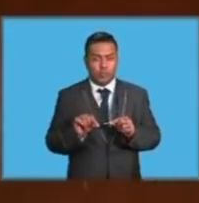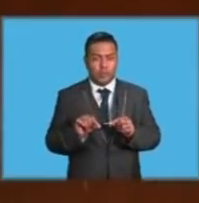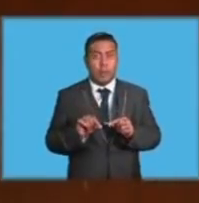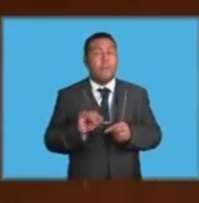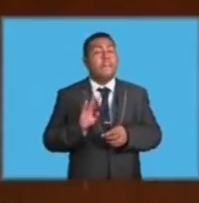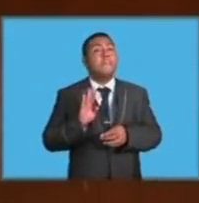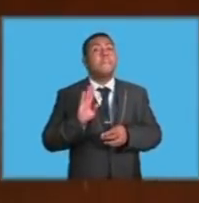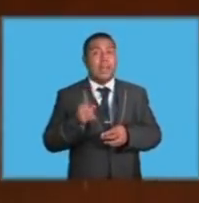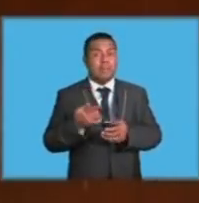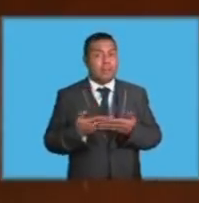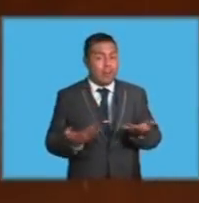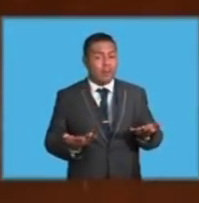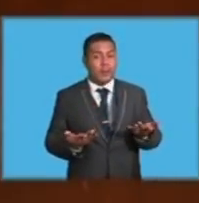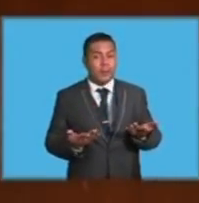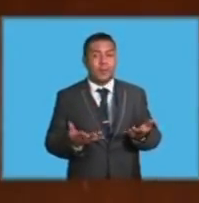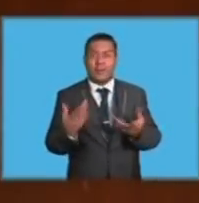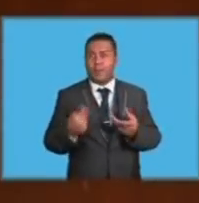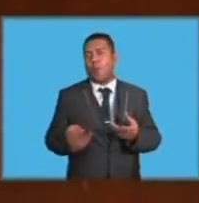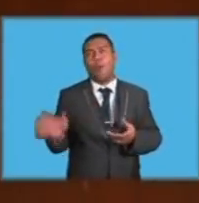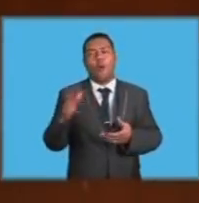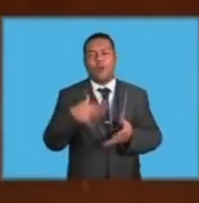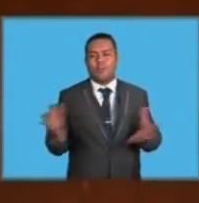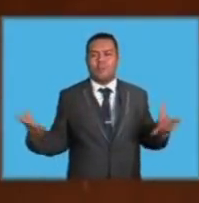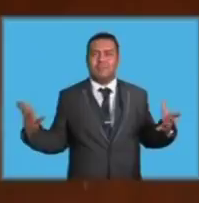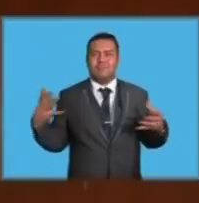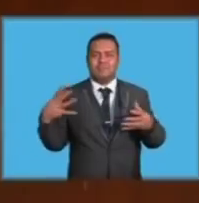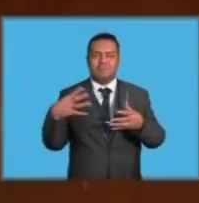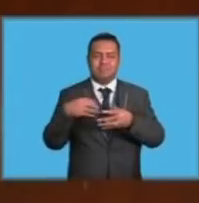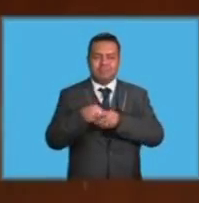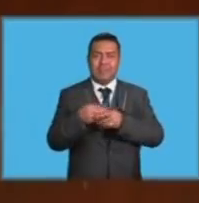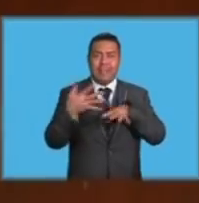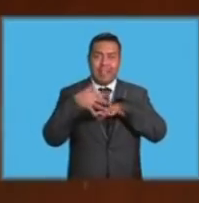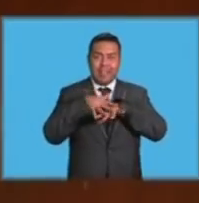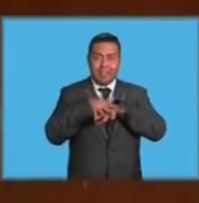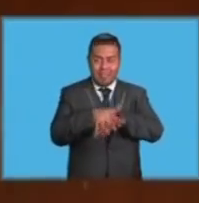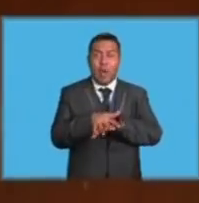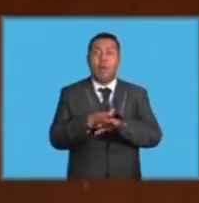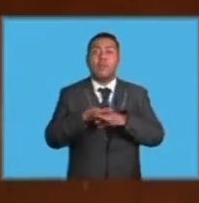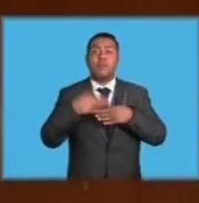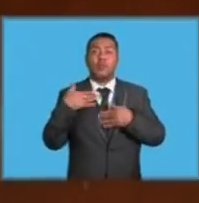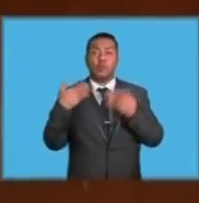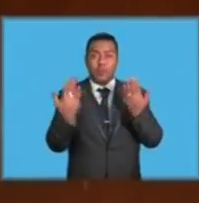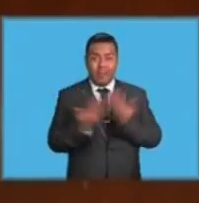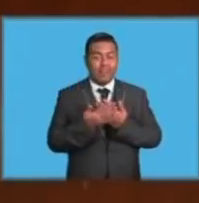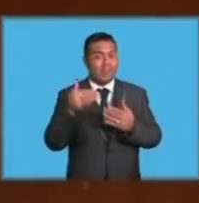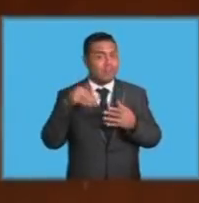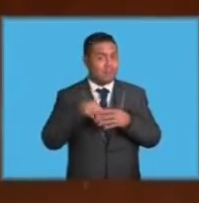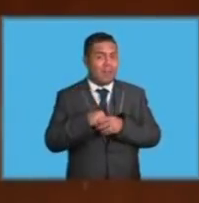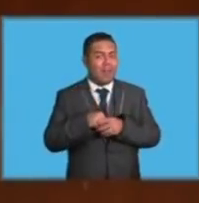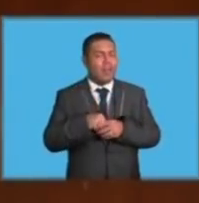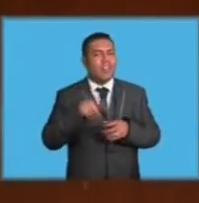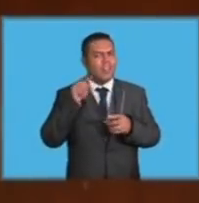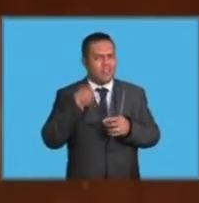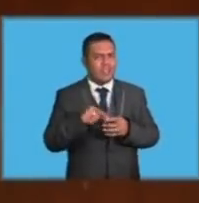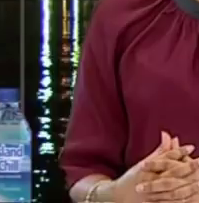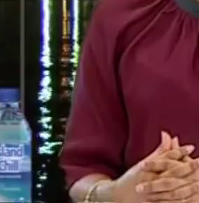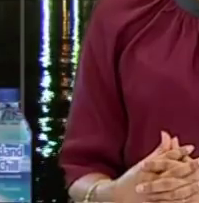the way we all come together and the way we all live together, this initiative needs to be